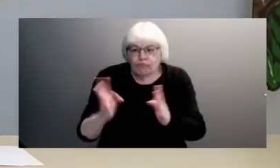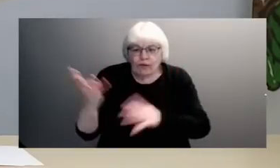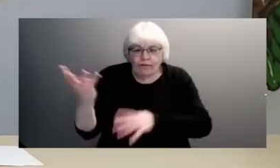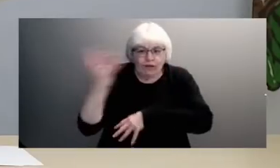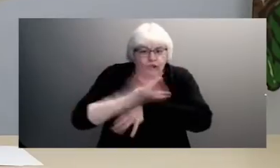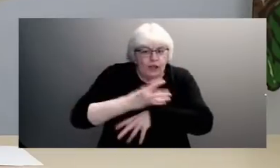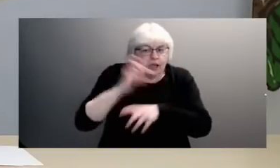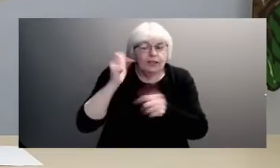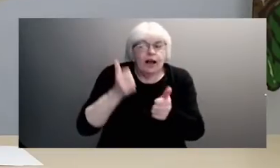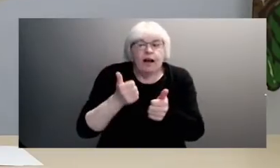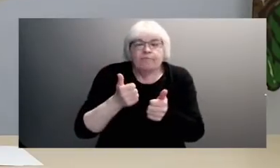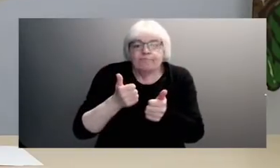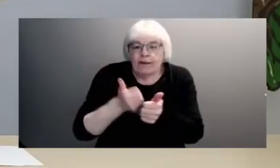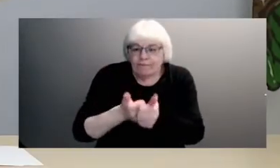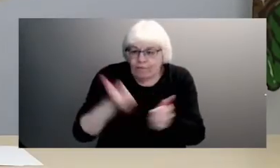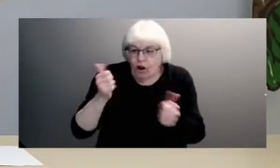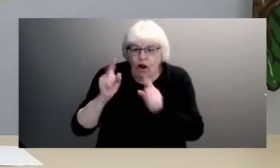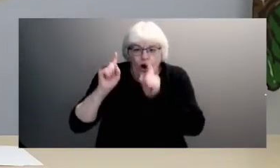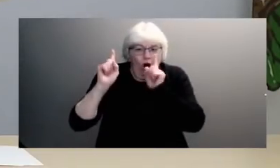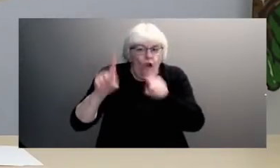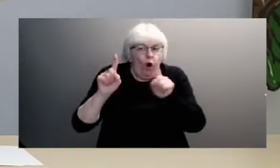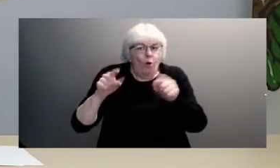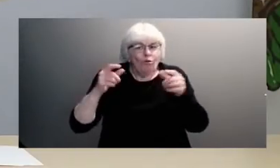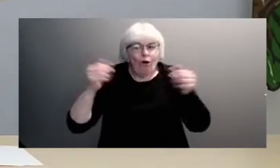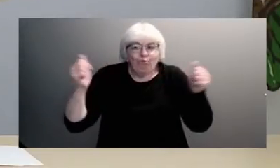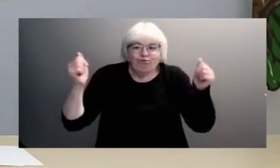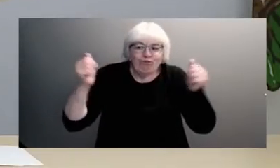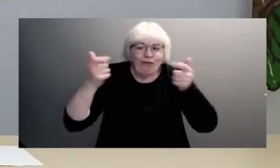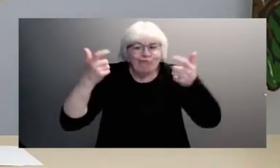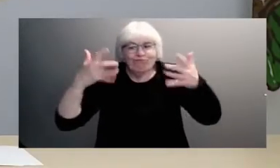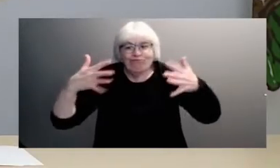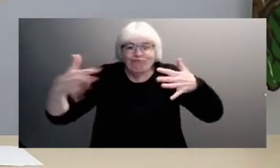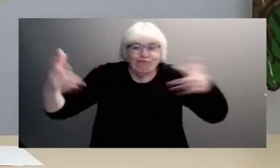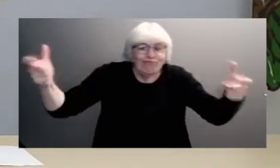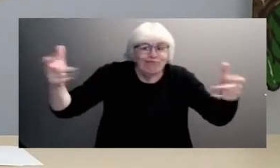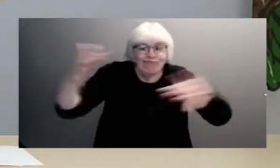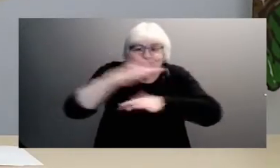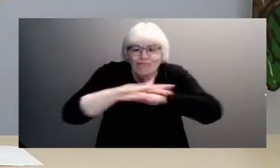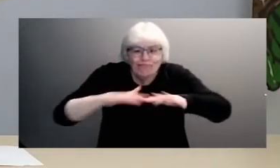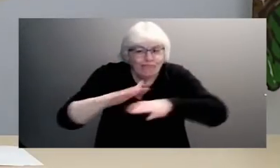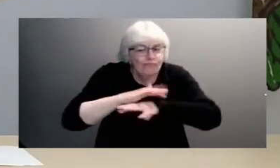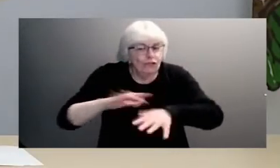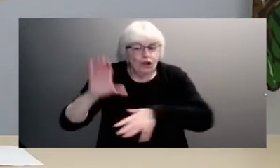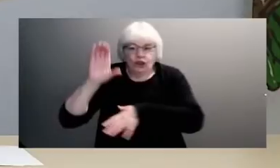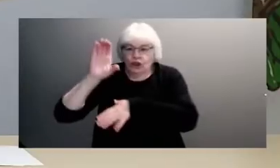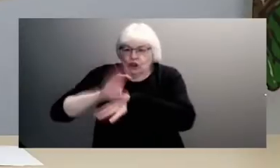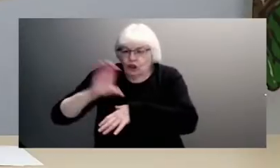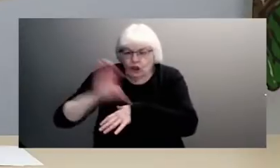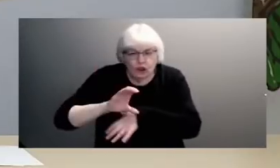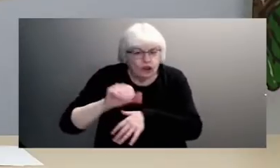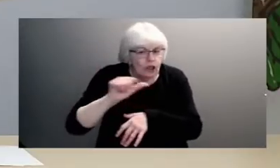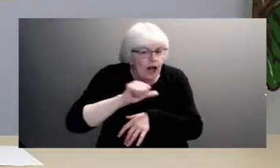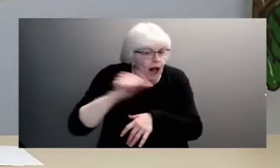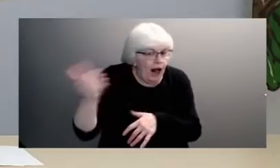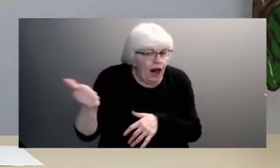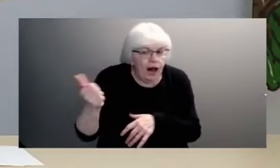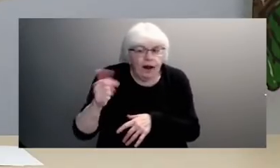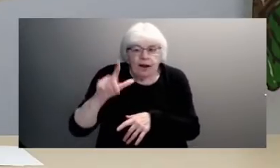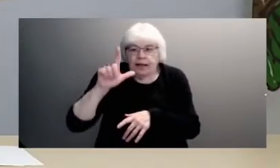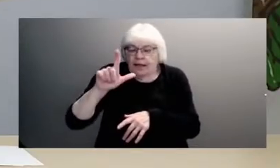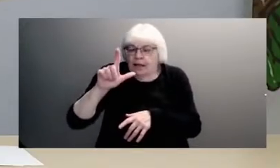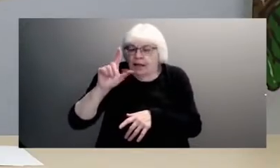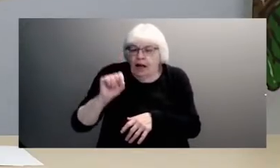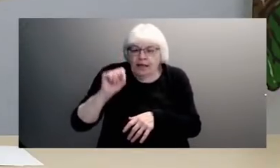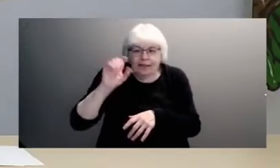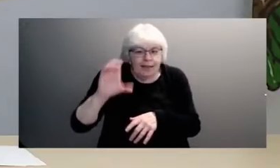gatherings, attending church or visiting in long-term care, community care, or others who live in congregate living settings, and also